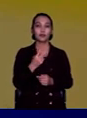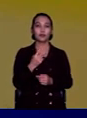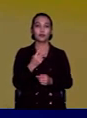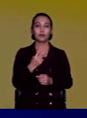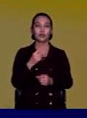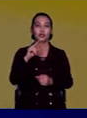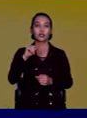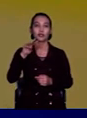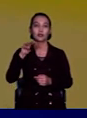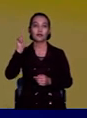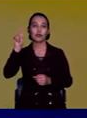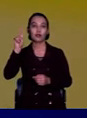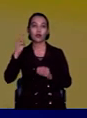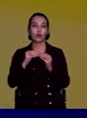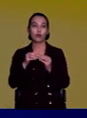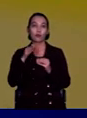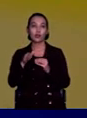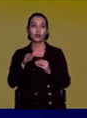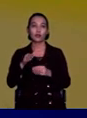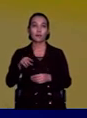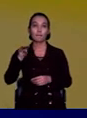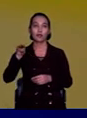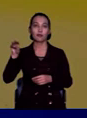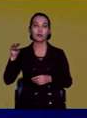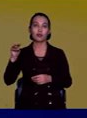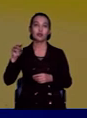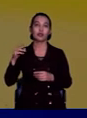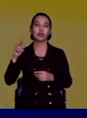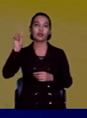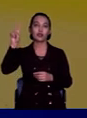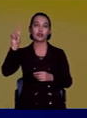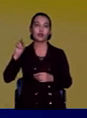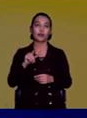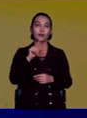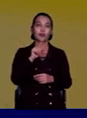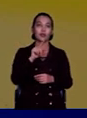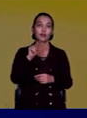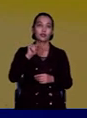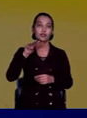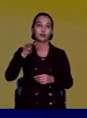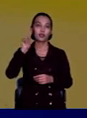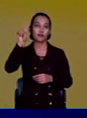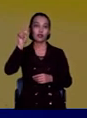kvadratga teng. 1 dm kvadrat esa 100 sm kvadratga teng.